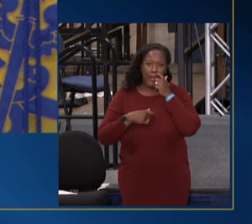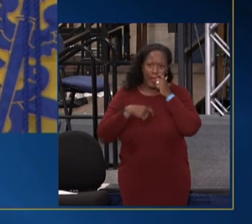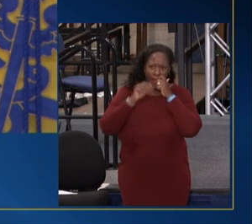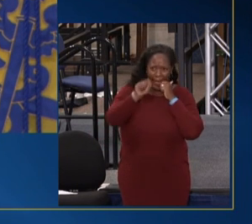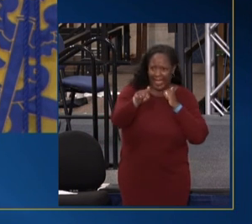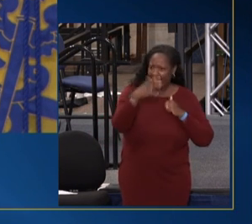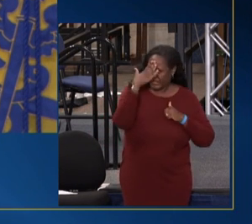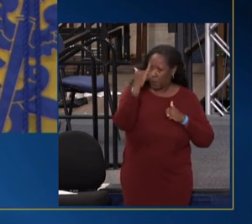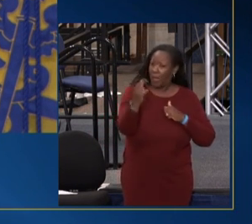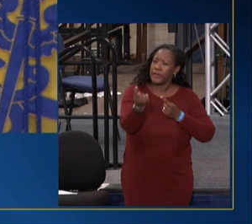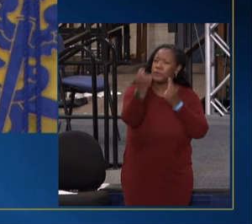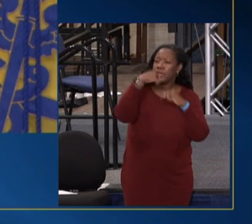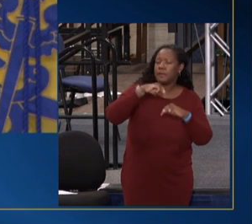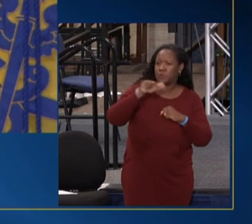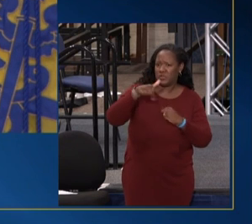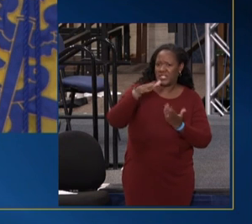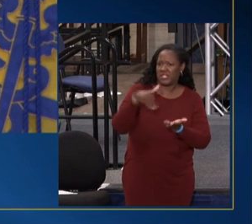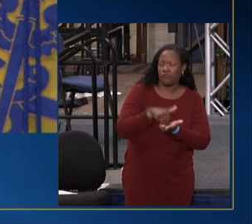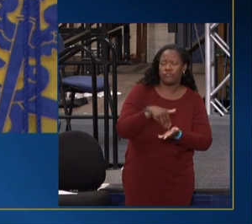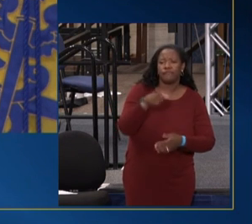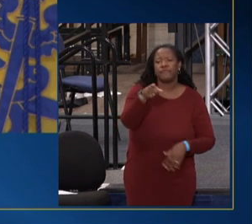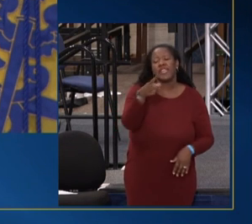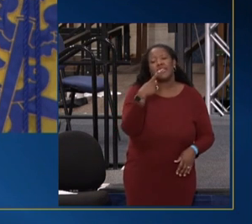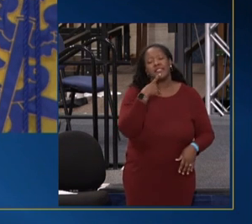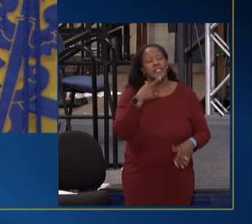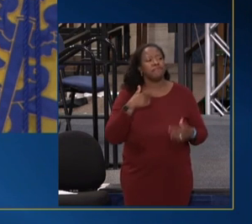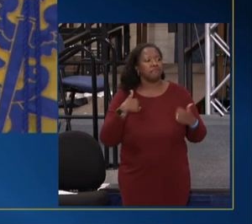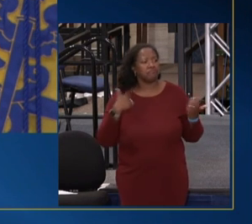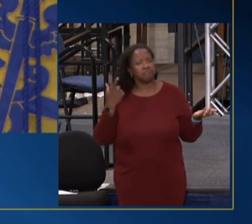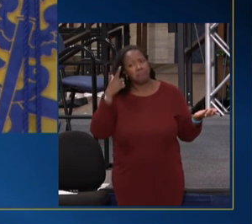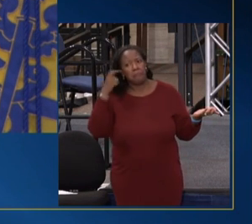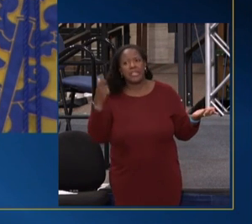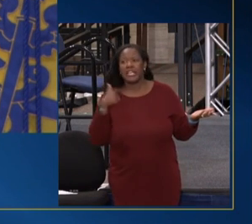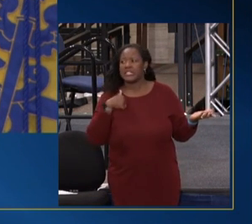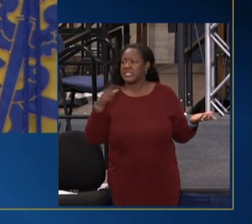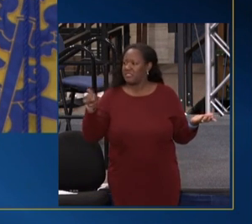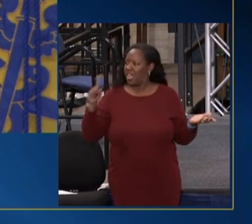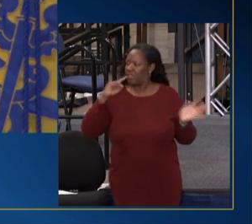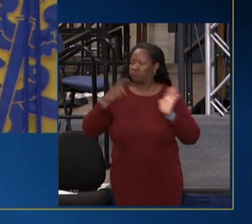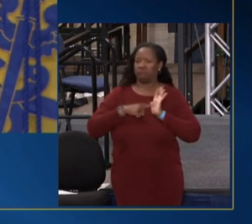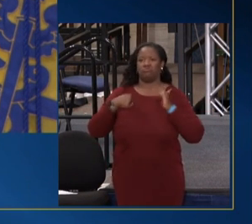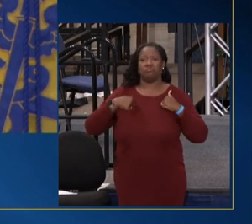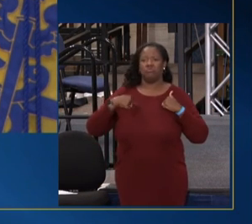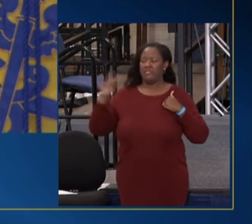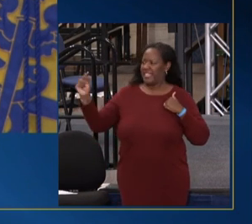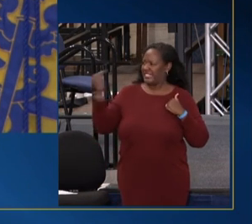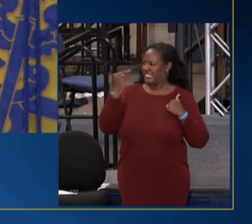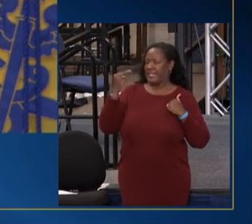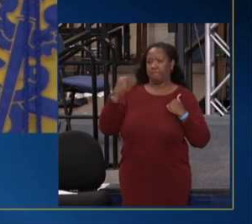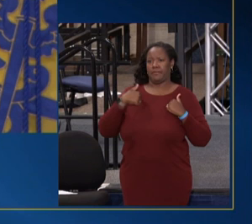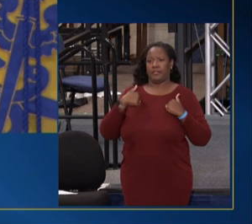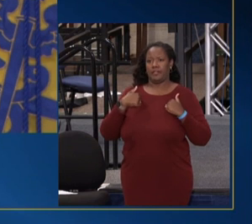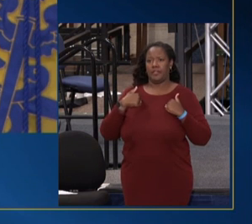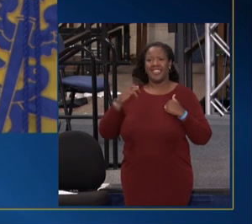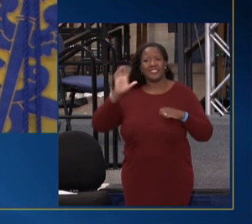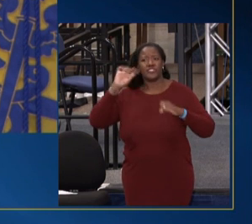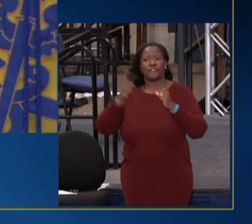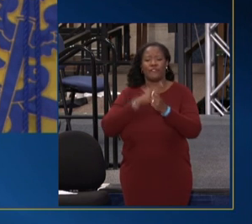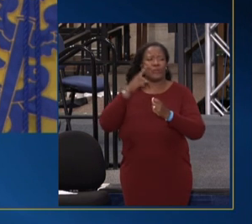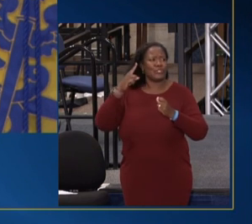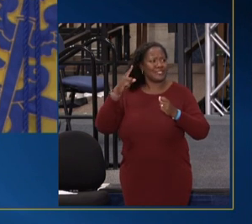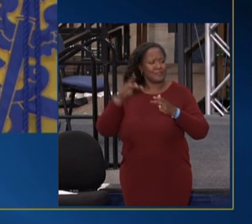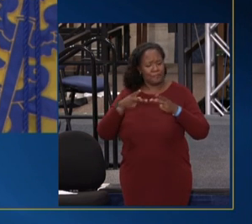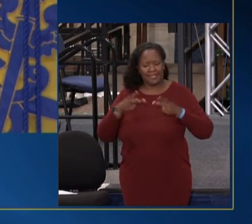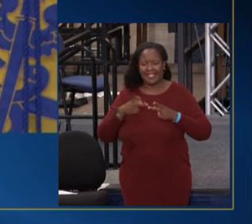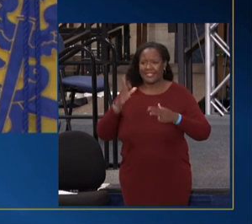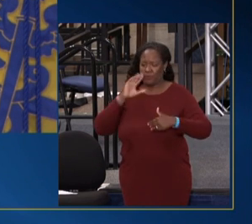come to the center? And the person said, it's because they see me. This is the first place that I've went to where they're treating my